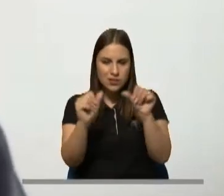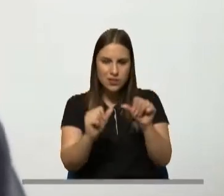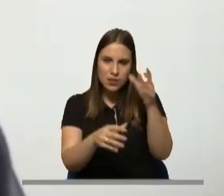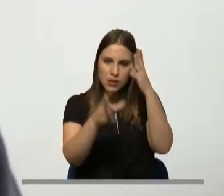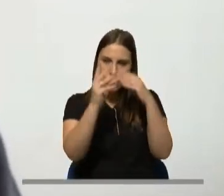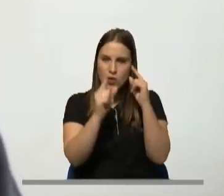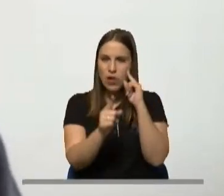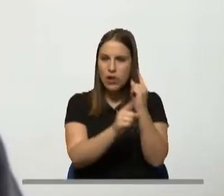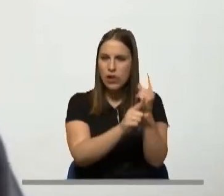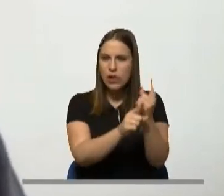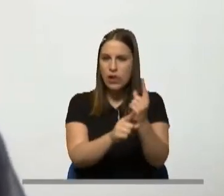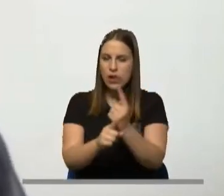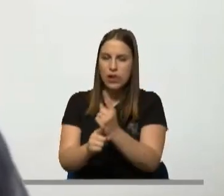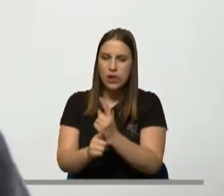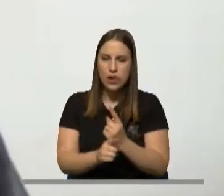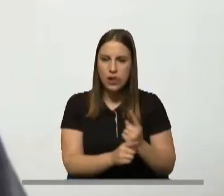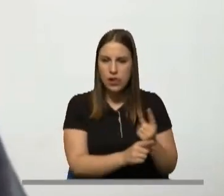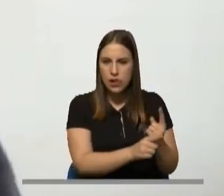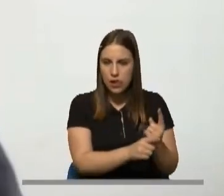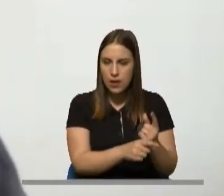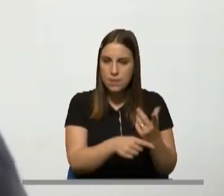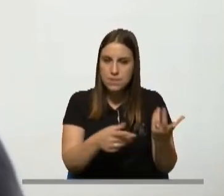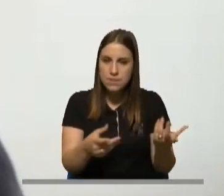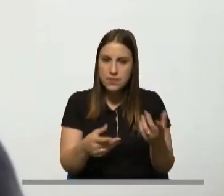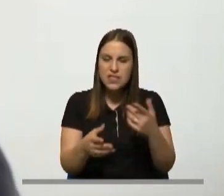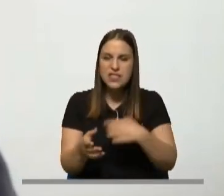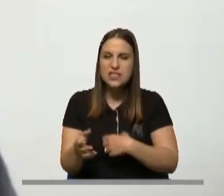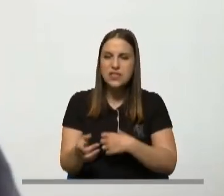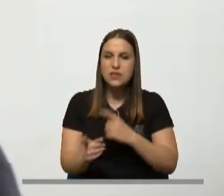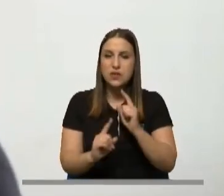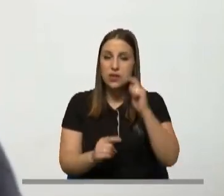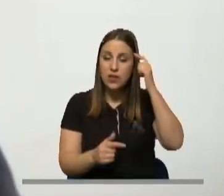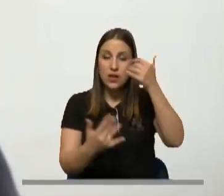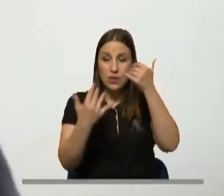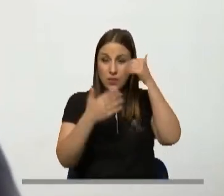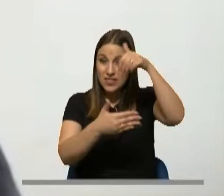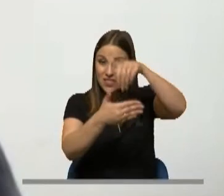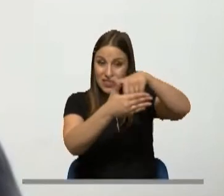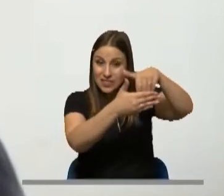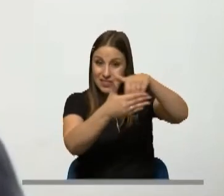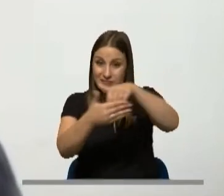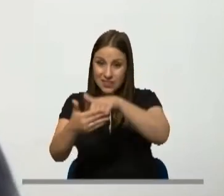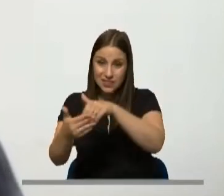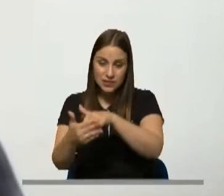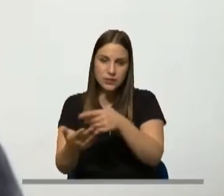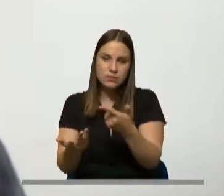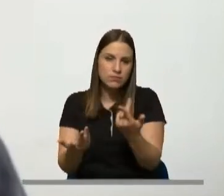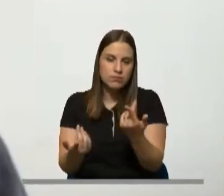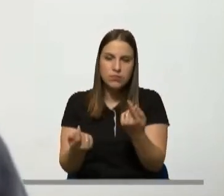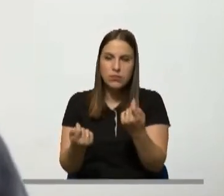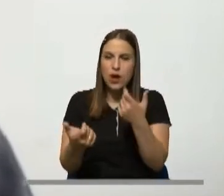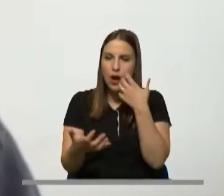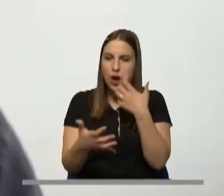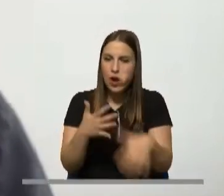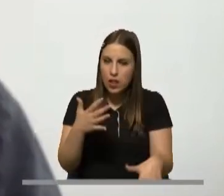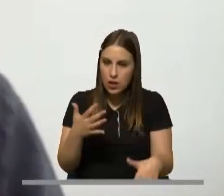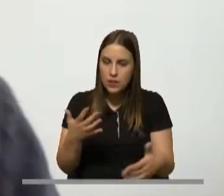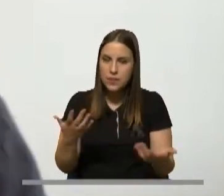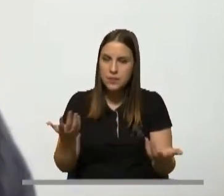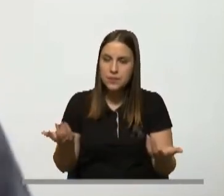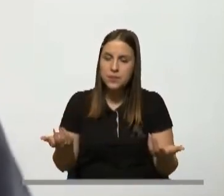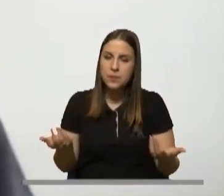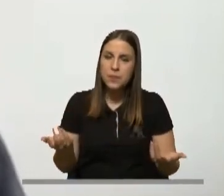of parliament in which the training data represent some larger electorate. And